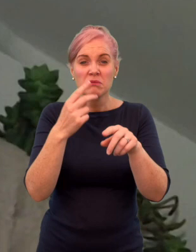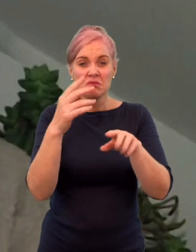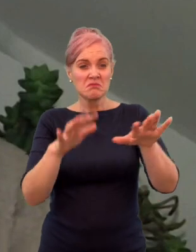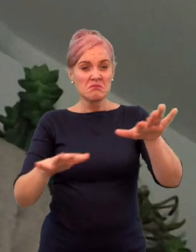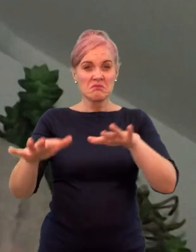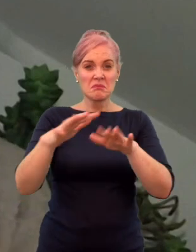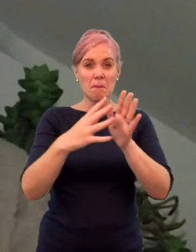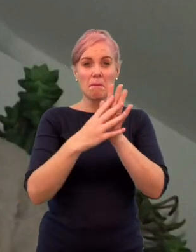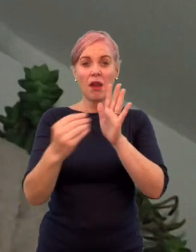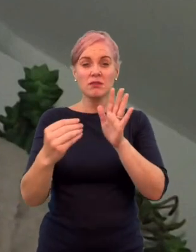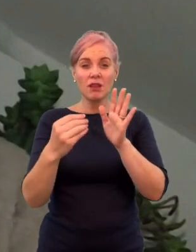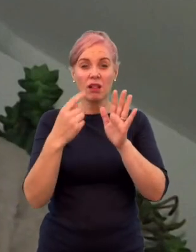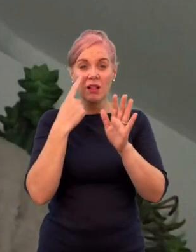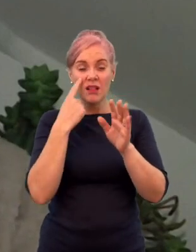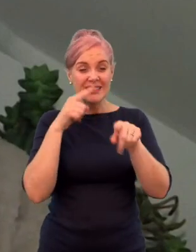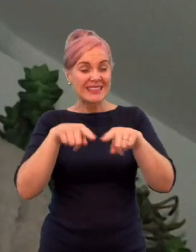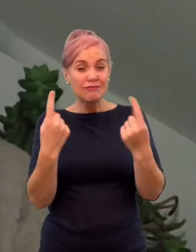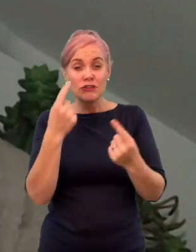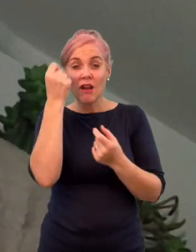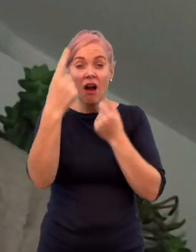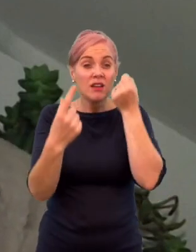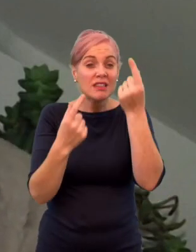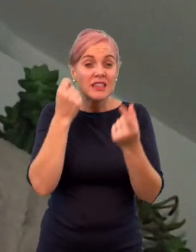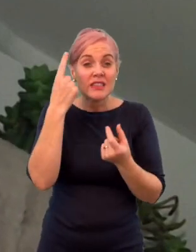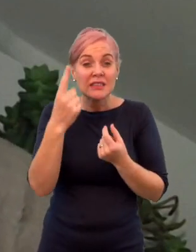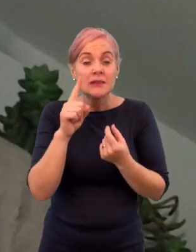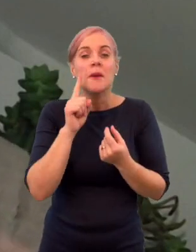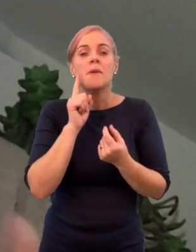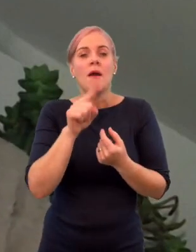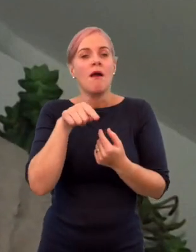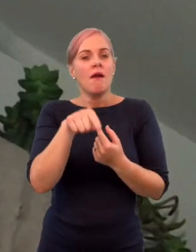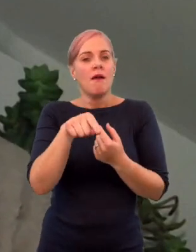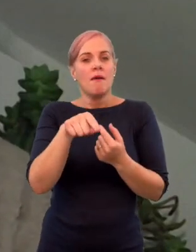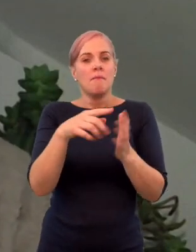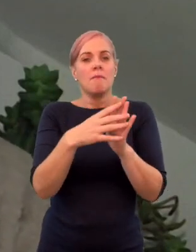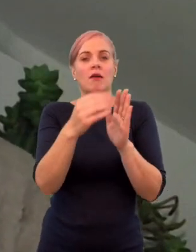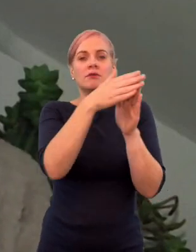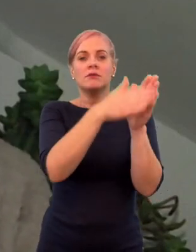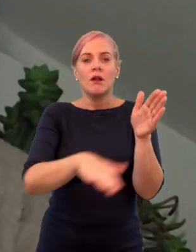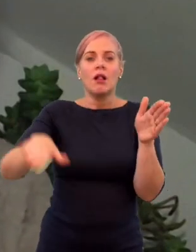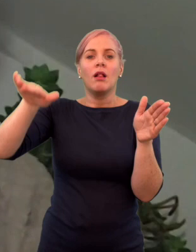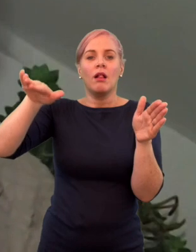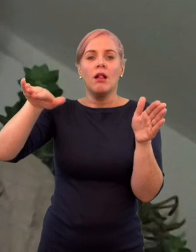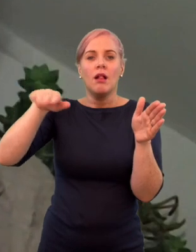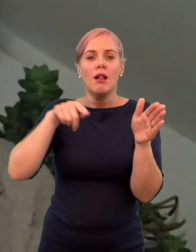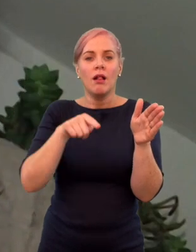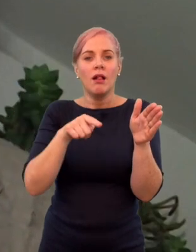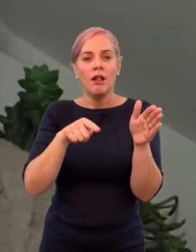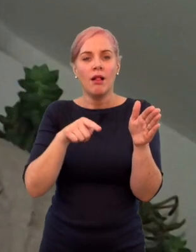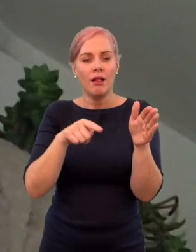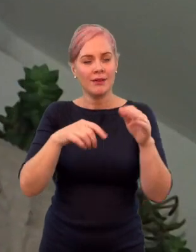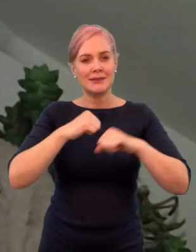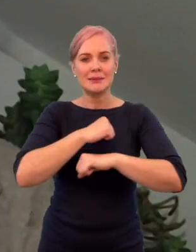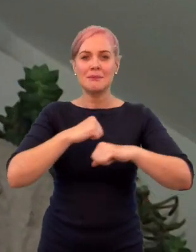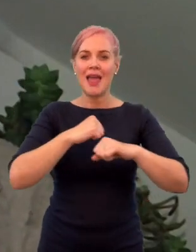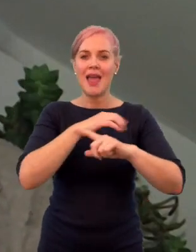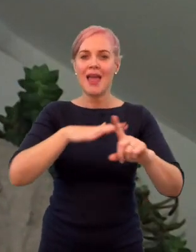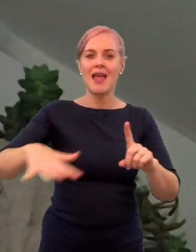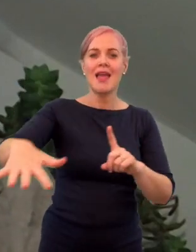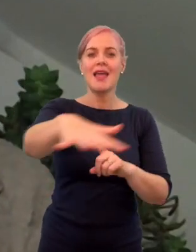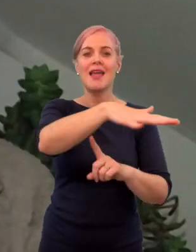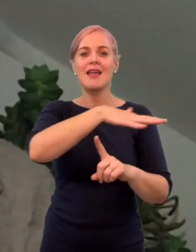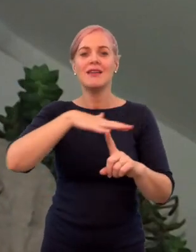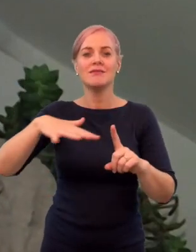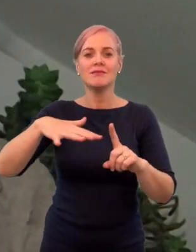the design process we have a model and we're always sort of testing ideas. So within that model, we had a few different versions of how, um, the space could,